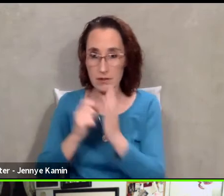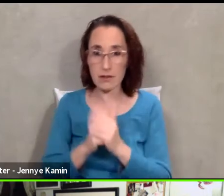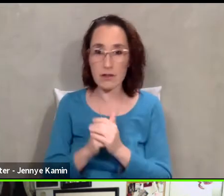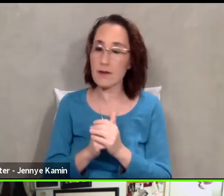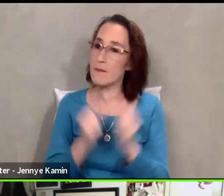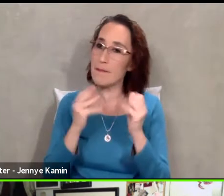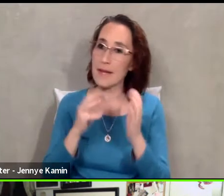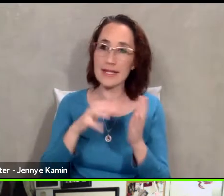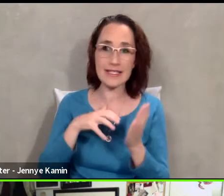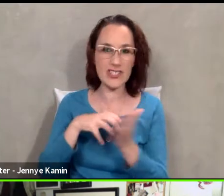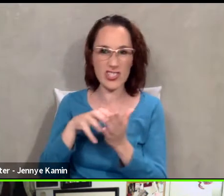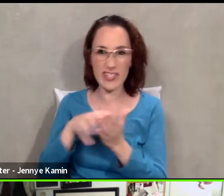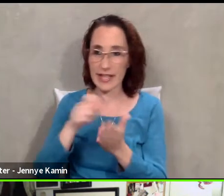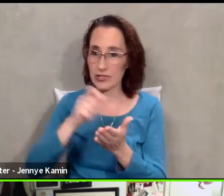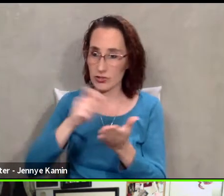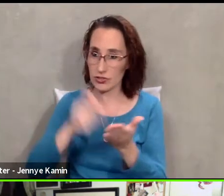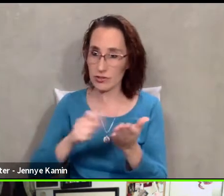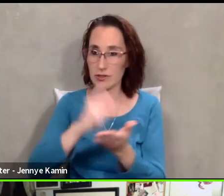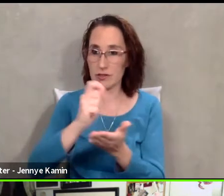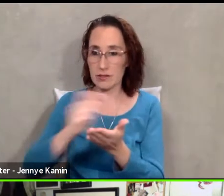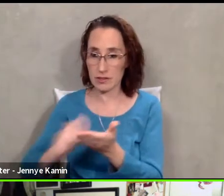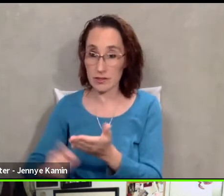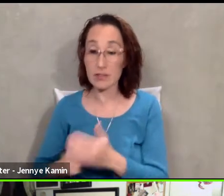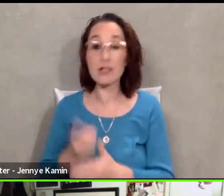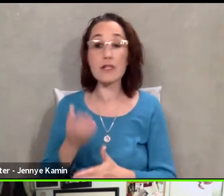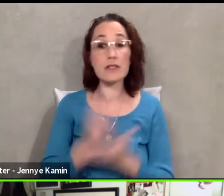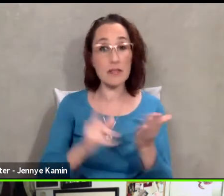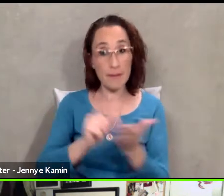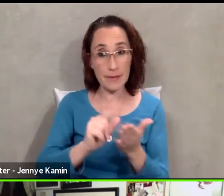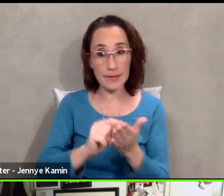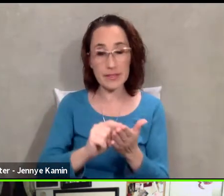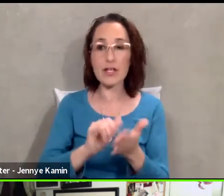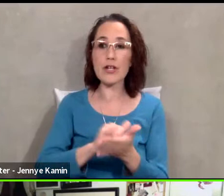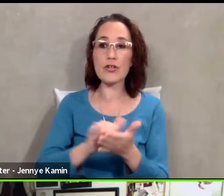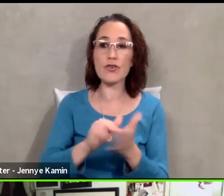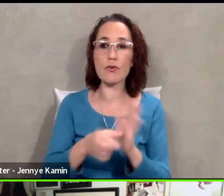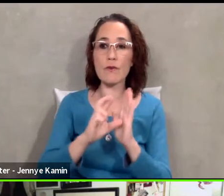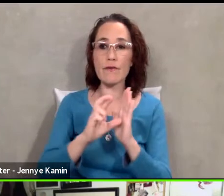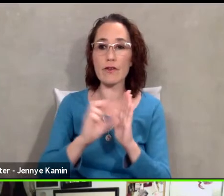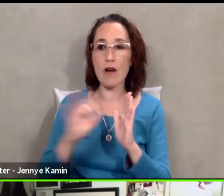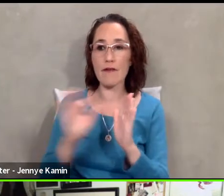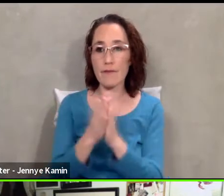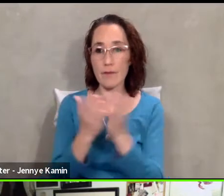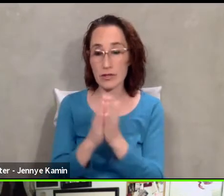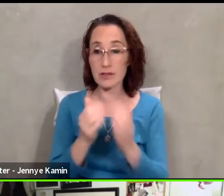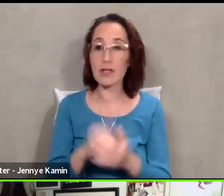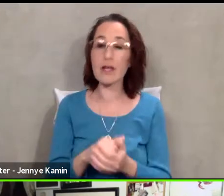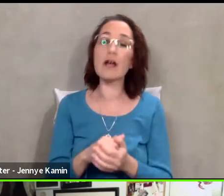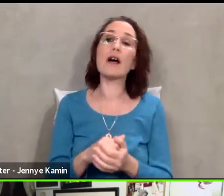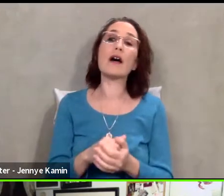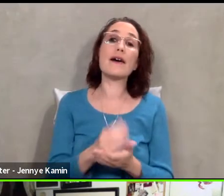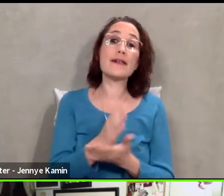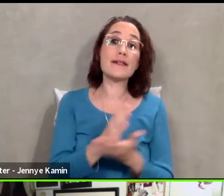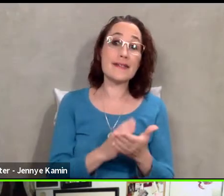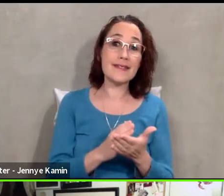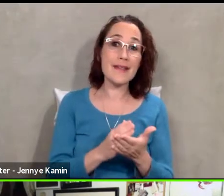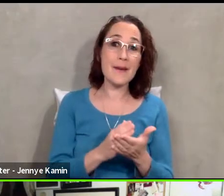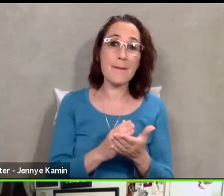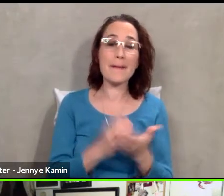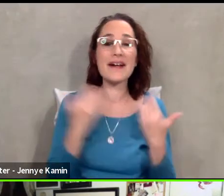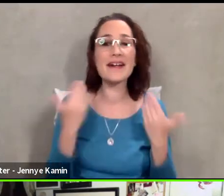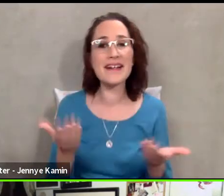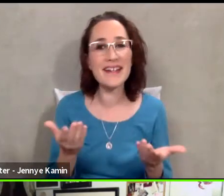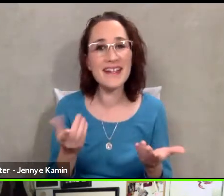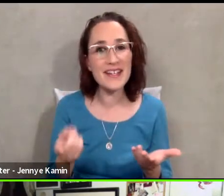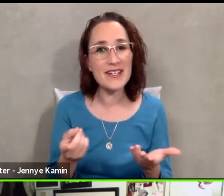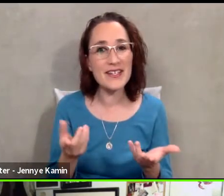of sketches that I've done from them. Some of them I published in the New York Review of Books. I don't know, some of them, I don't know. Don't you